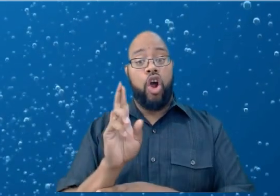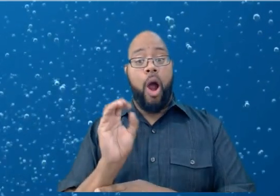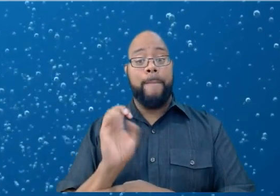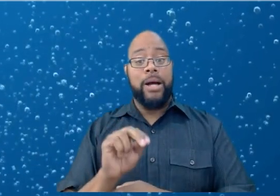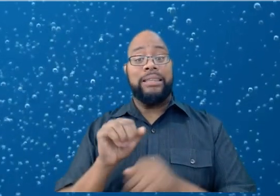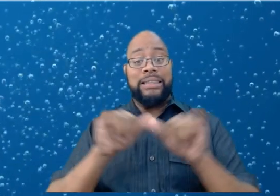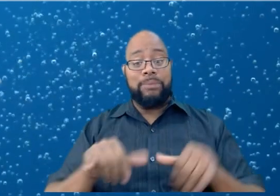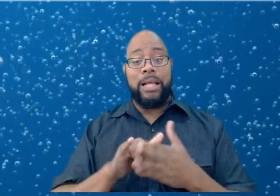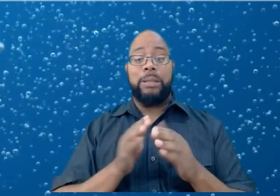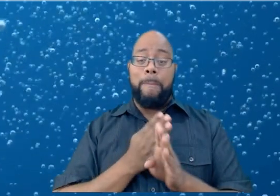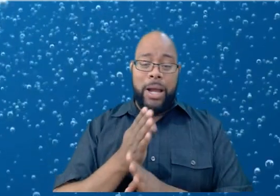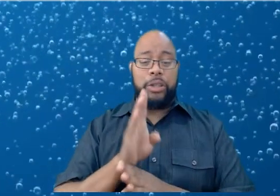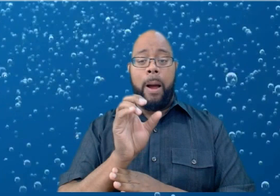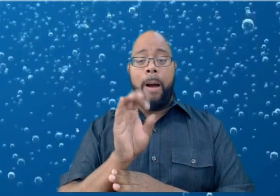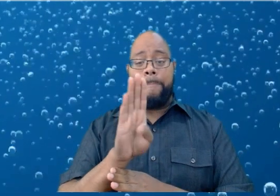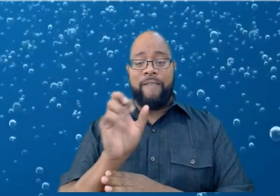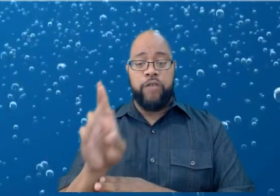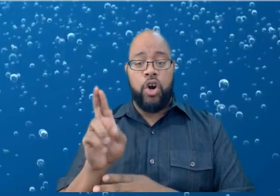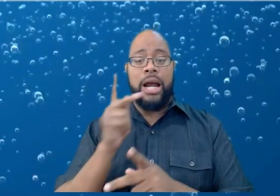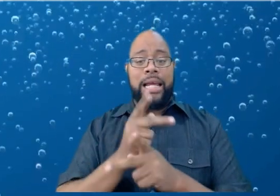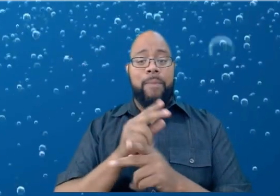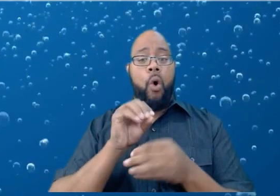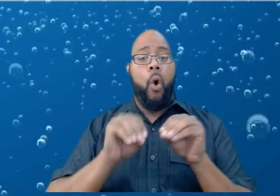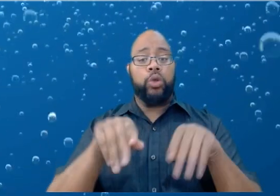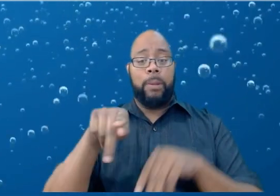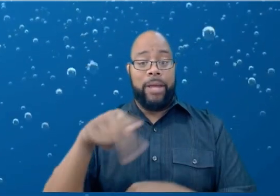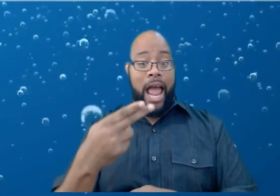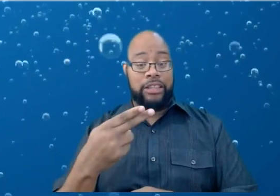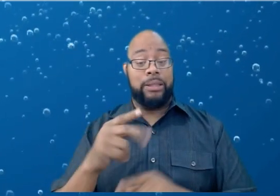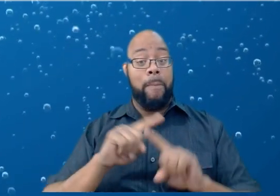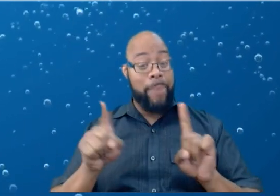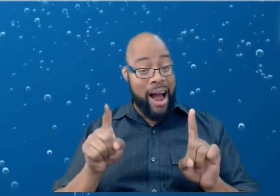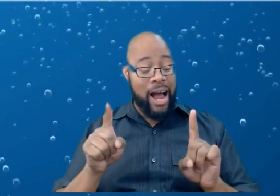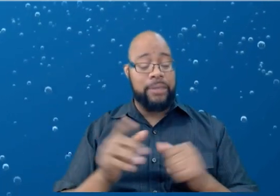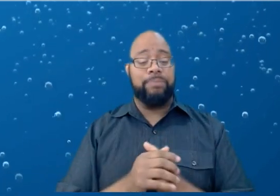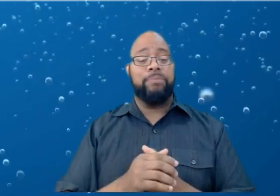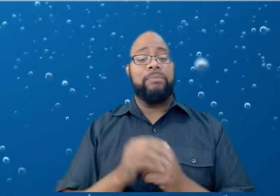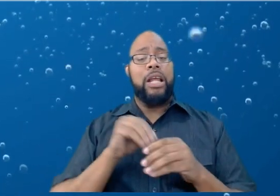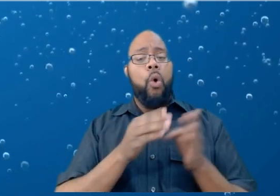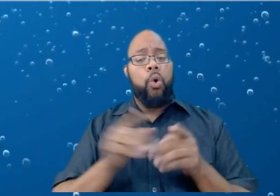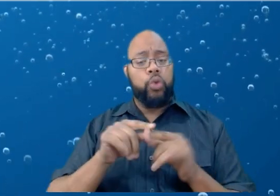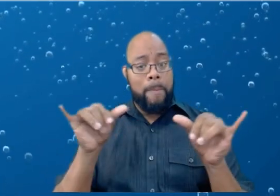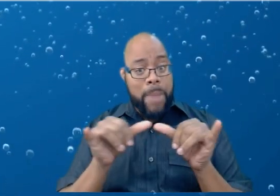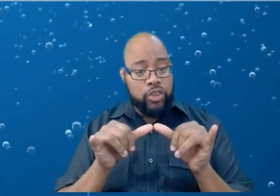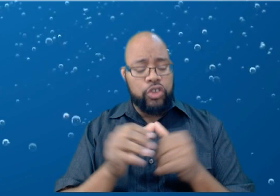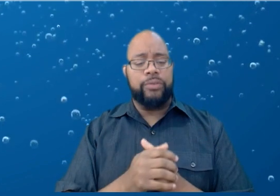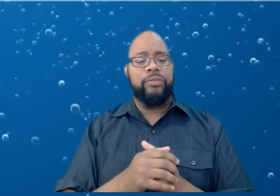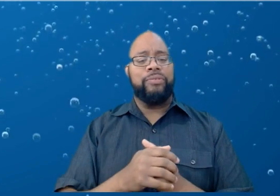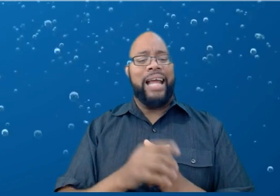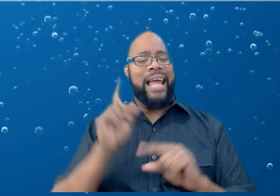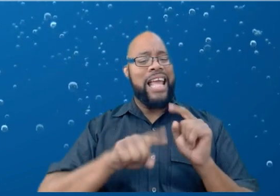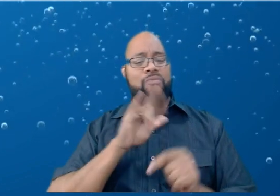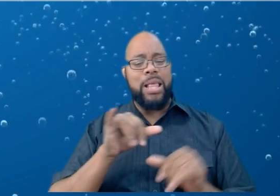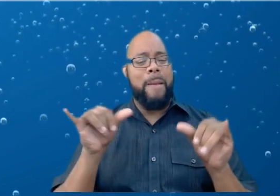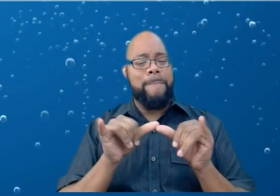ocean carbon system is the major buffer that helps to maintain ocean pH. The trick is that in order to measure